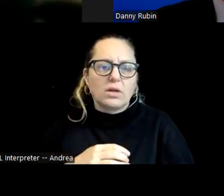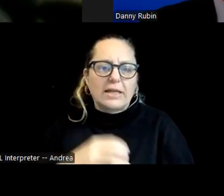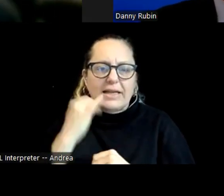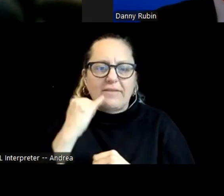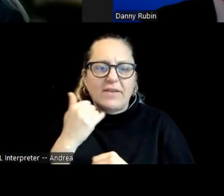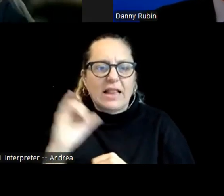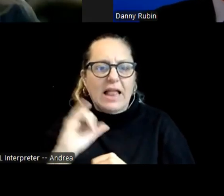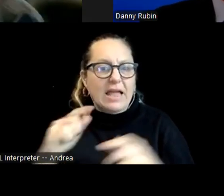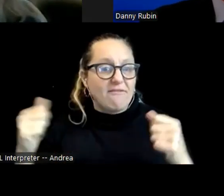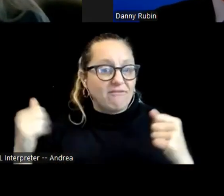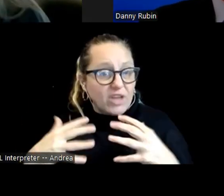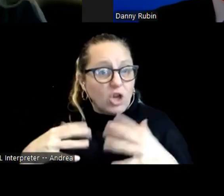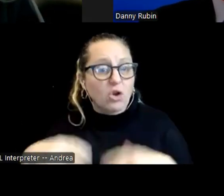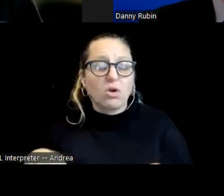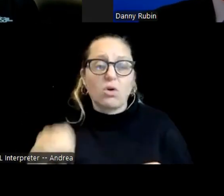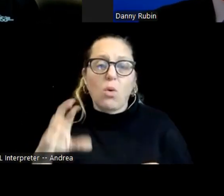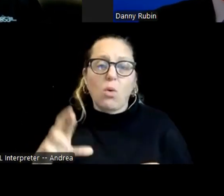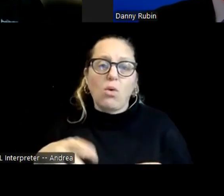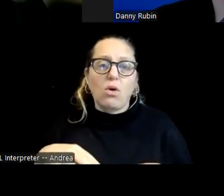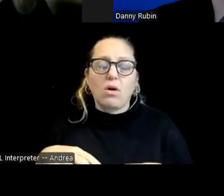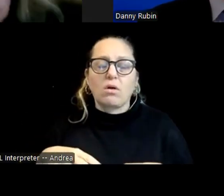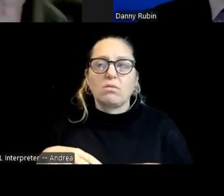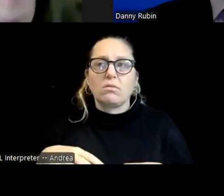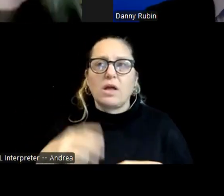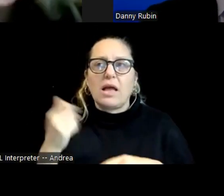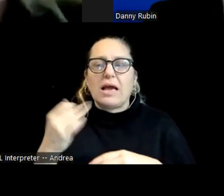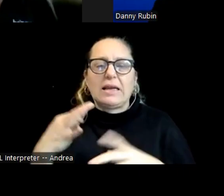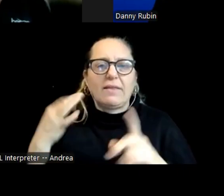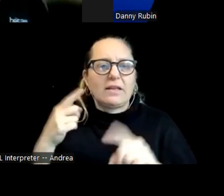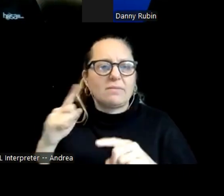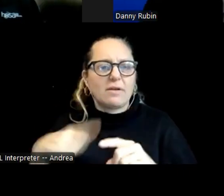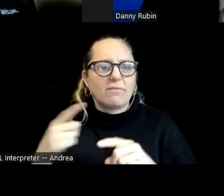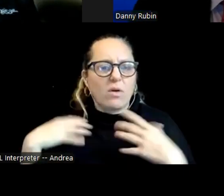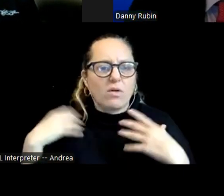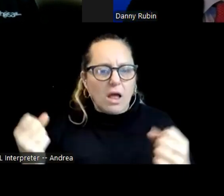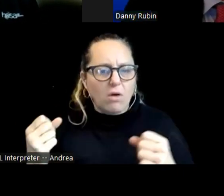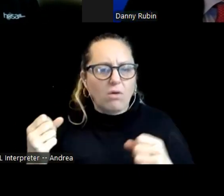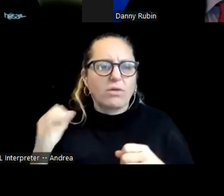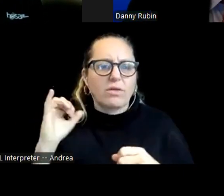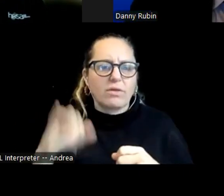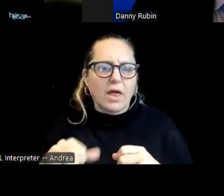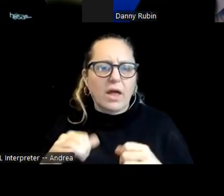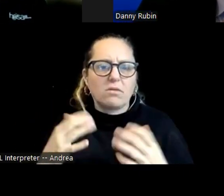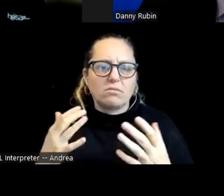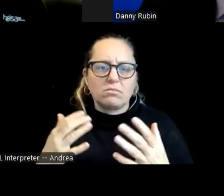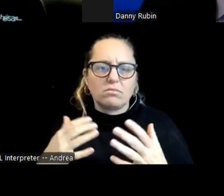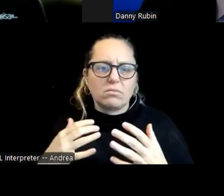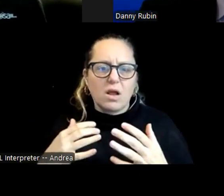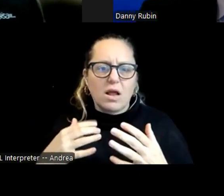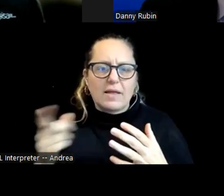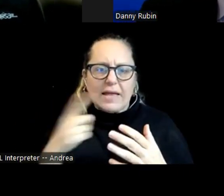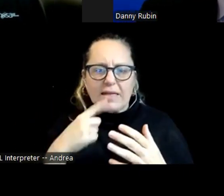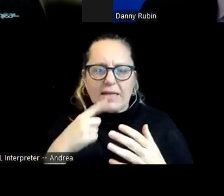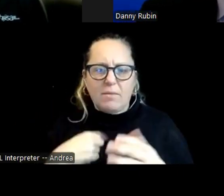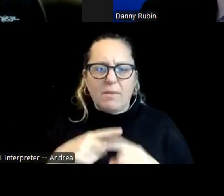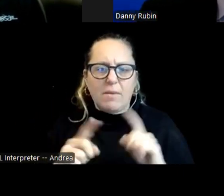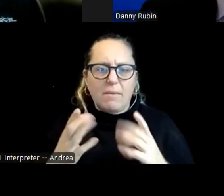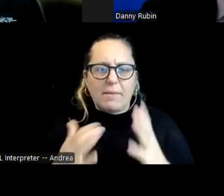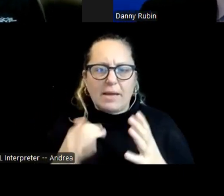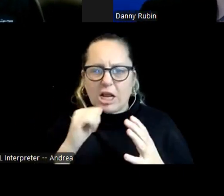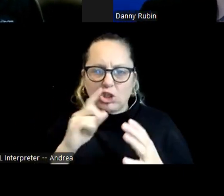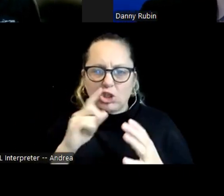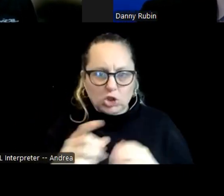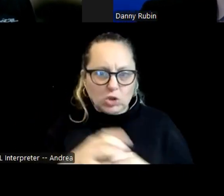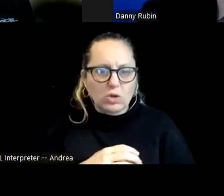like fears or anything specifically about their health that they're telling me, but they may not be sure.